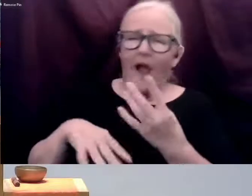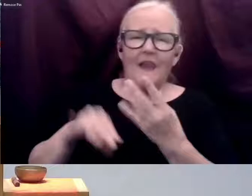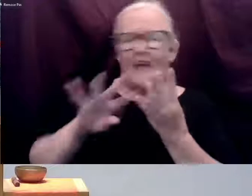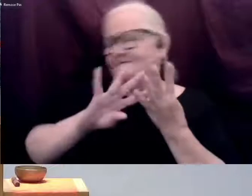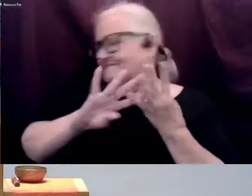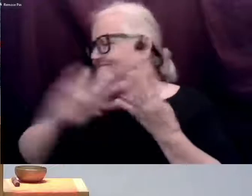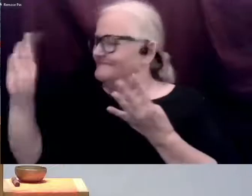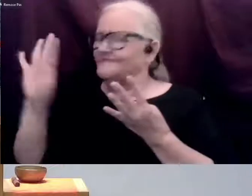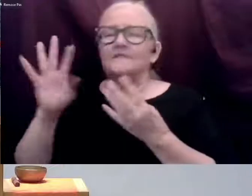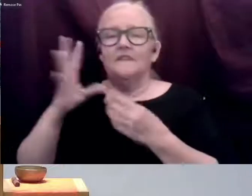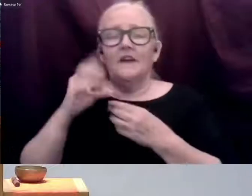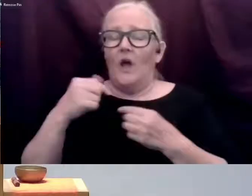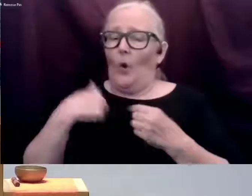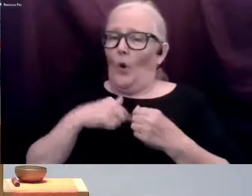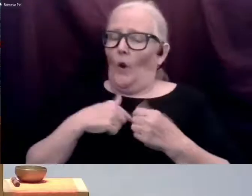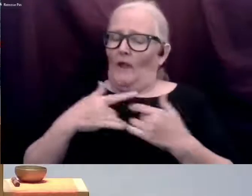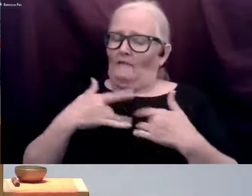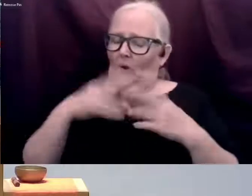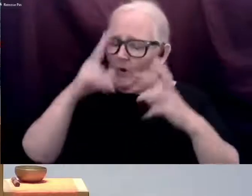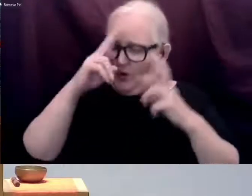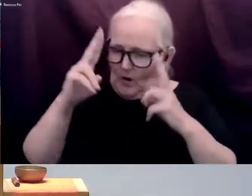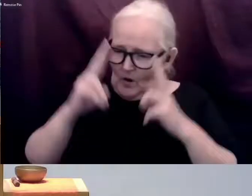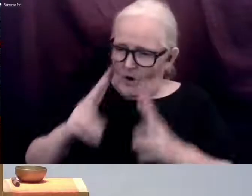be just a small part of that.